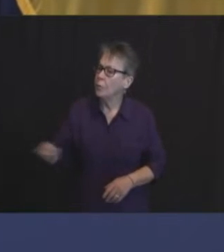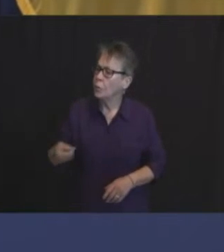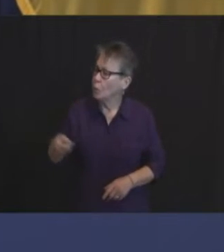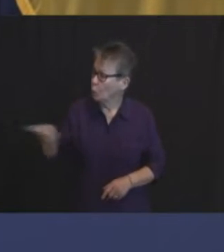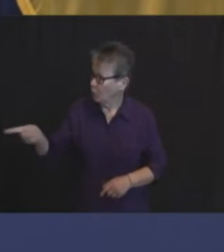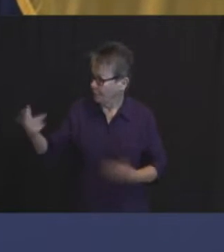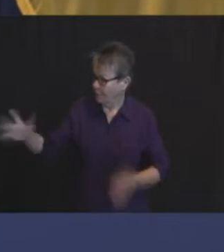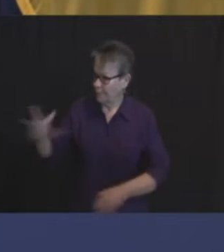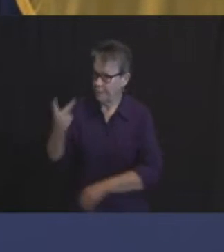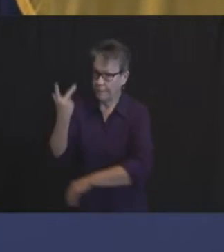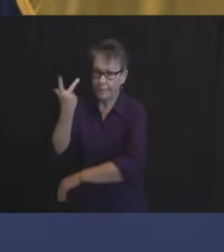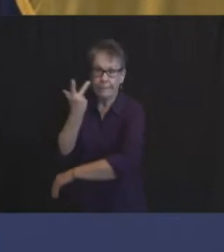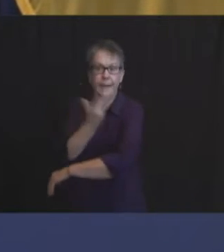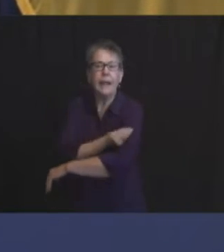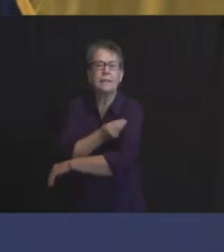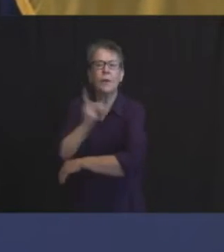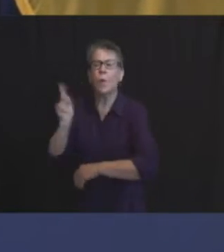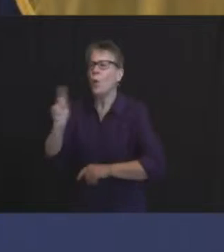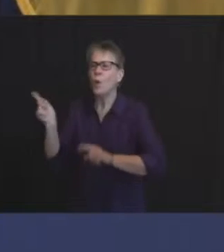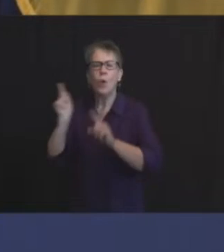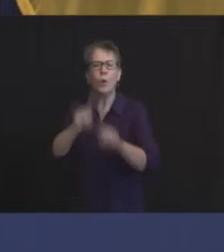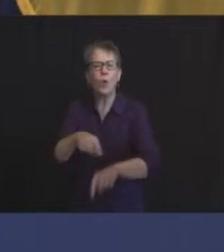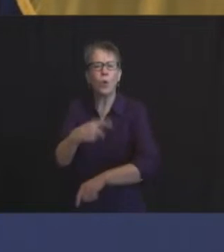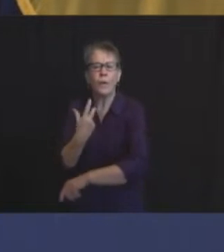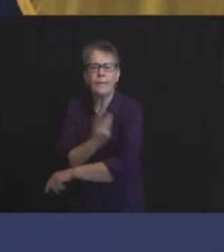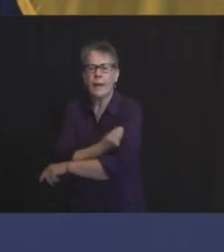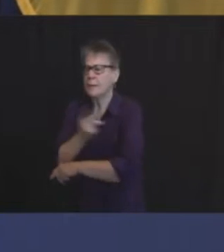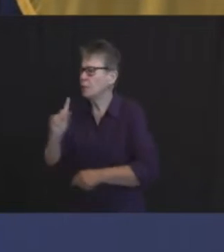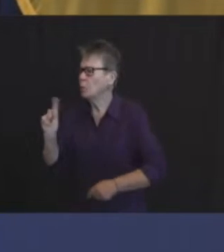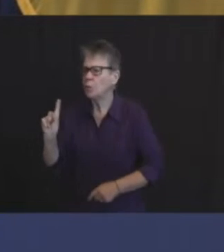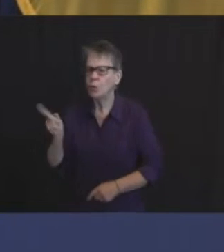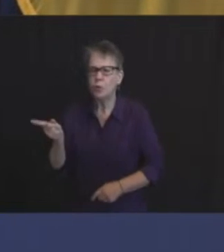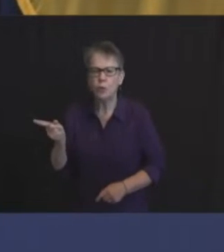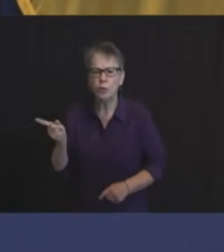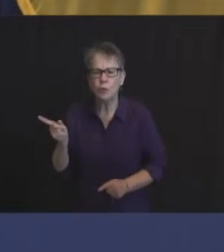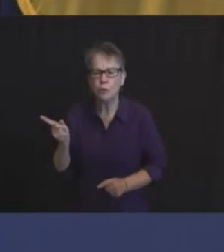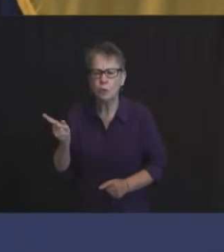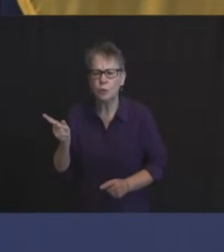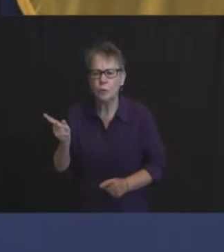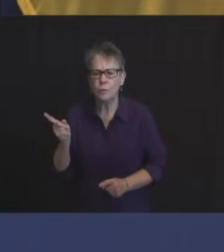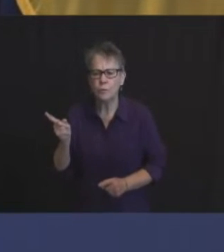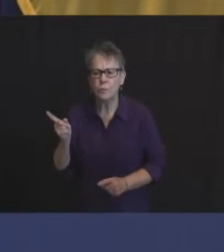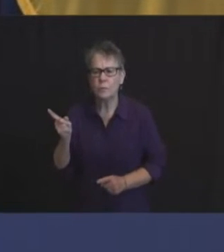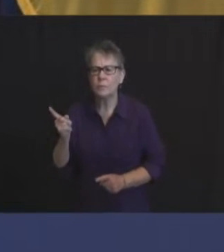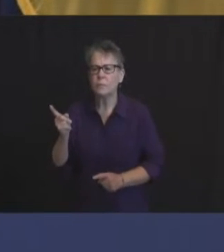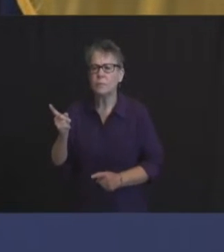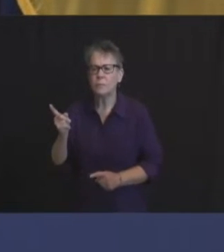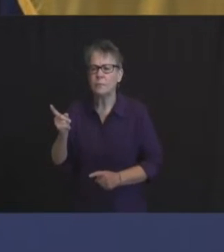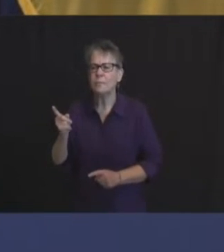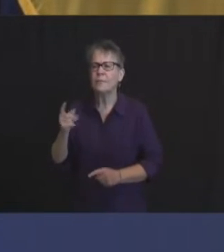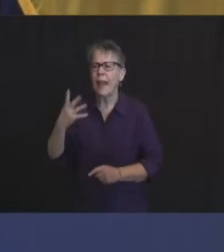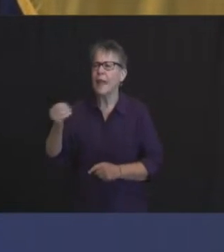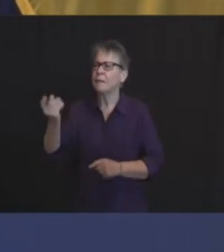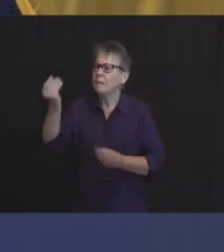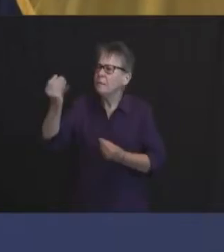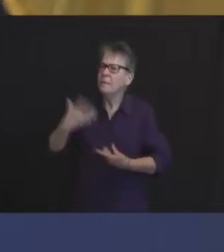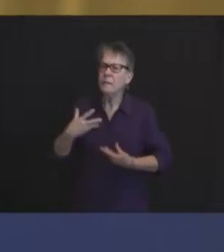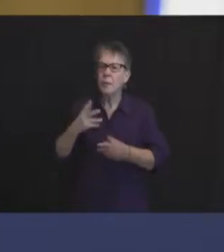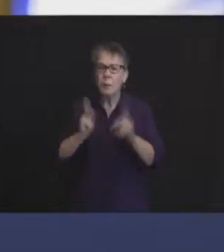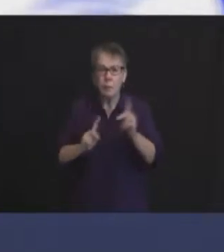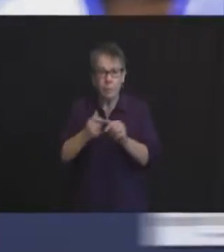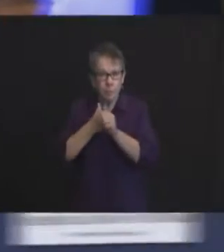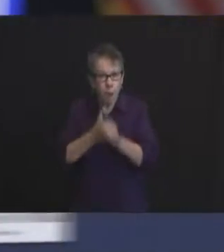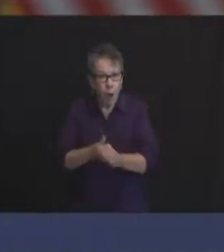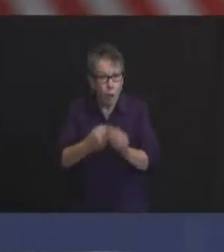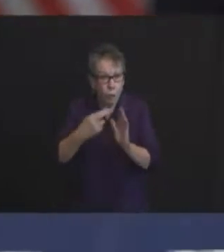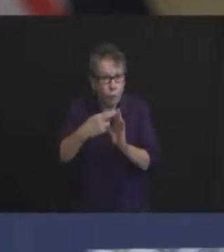Where'd you get it, by the way? And compliance. I know there's been at a minimum, a lot of ABC activities since we were last here, right? Thanks, Welcome. Governor.